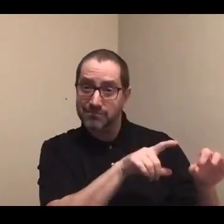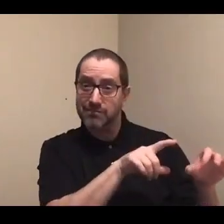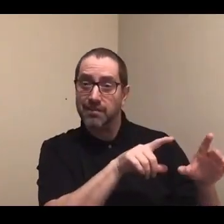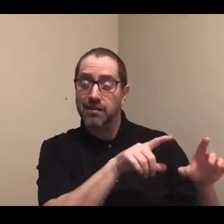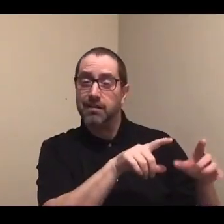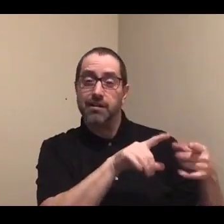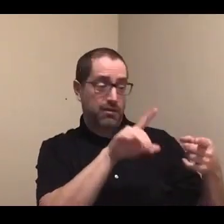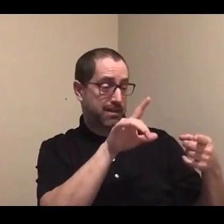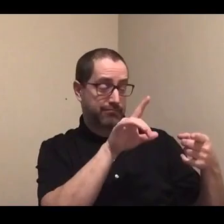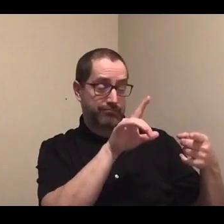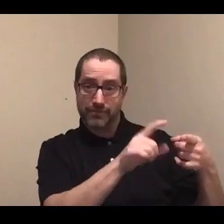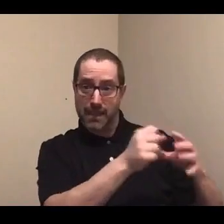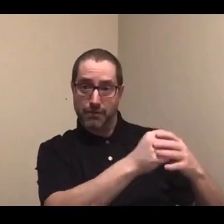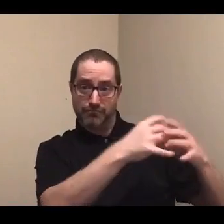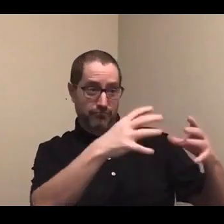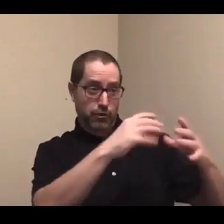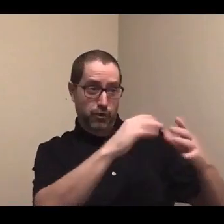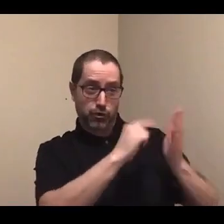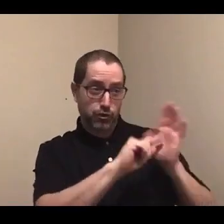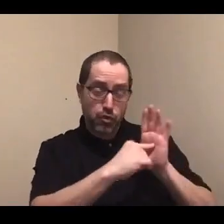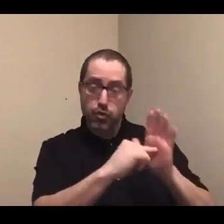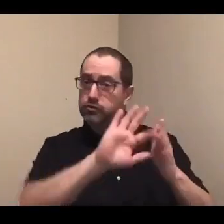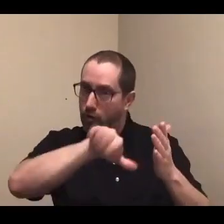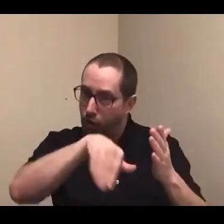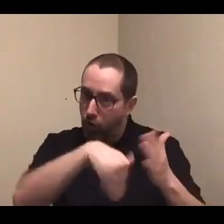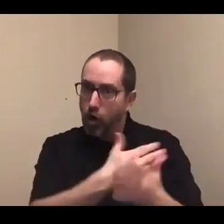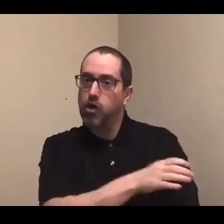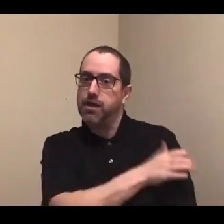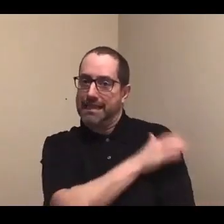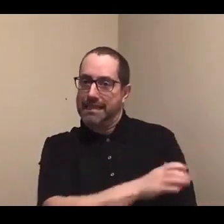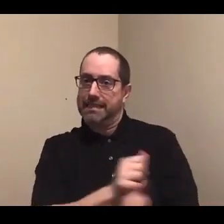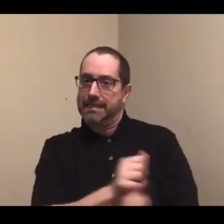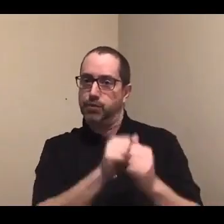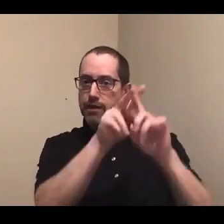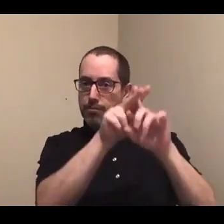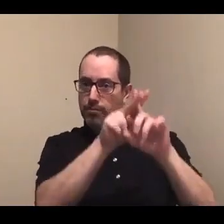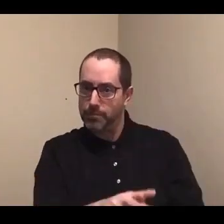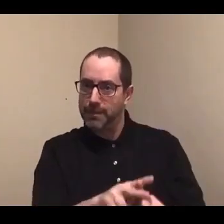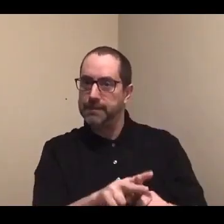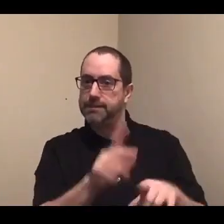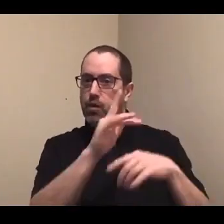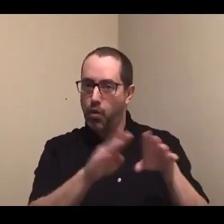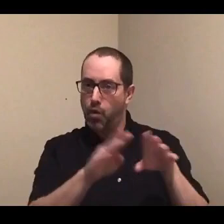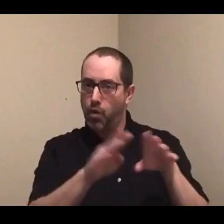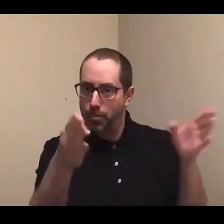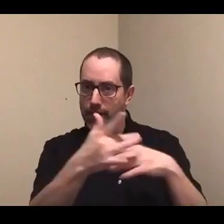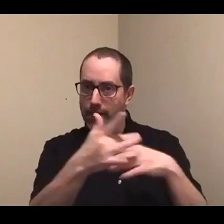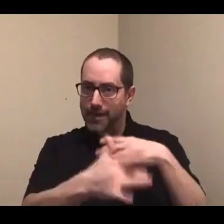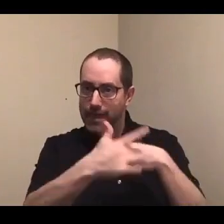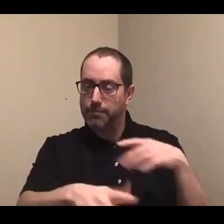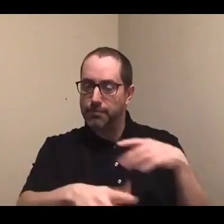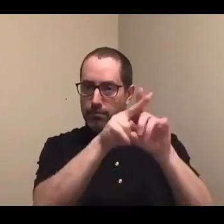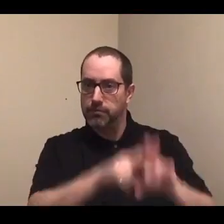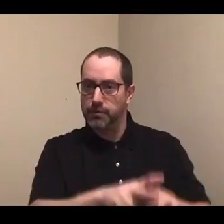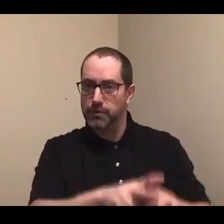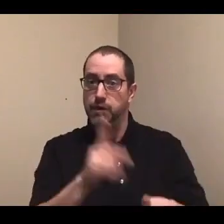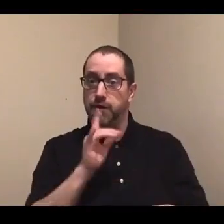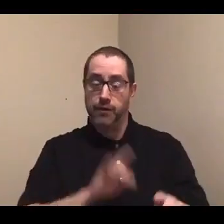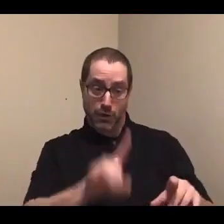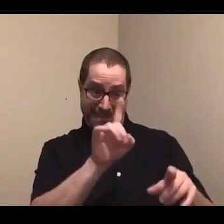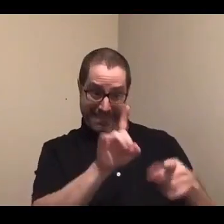that are booking appointments and have availability. So by simply clicking on one of the sites, you're able to schedule